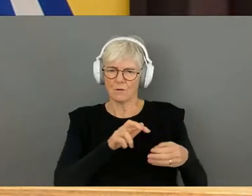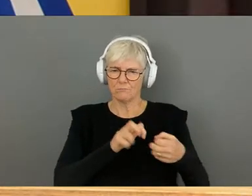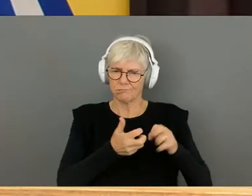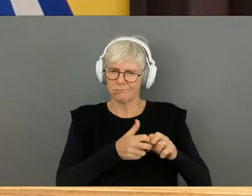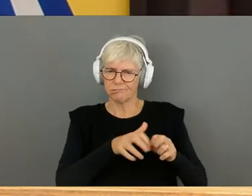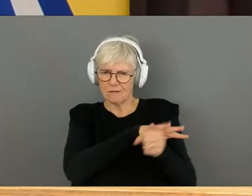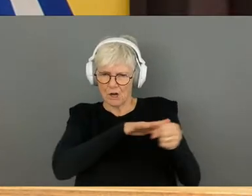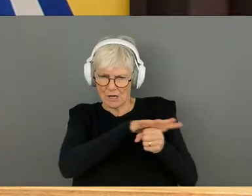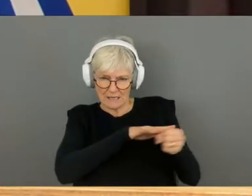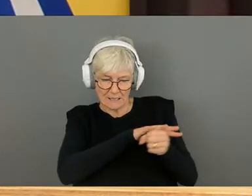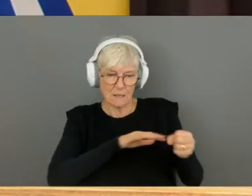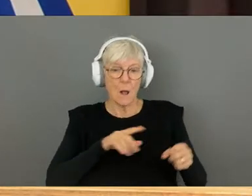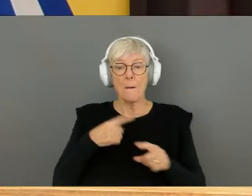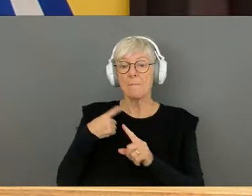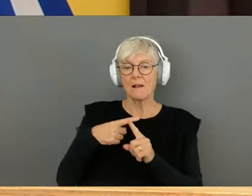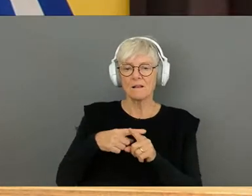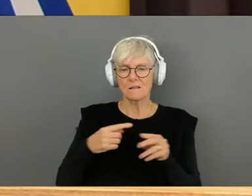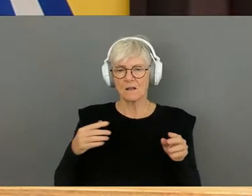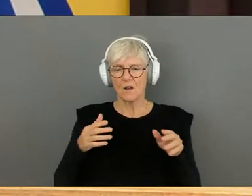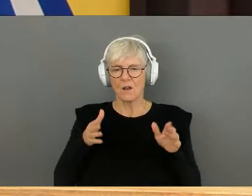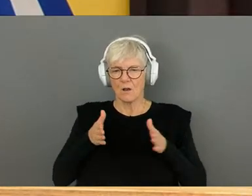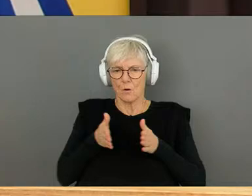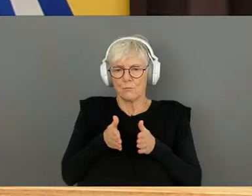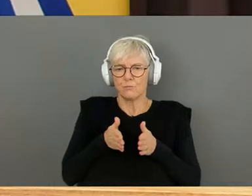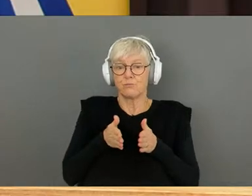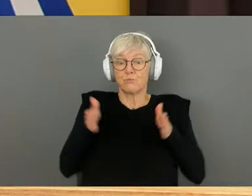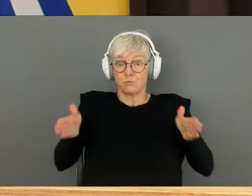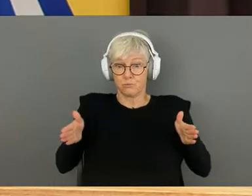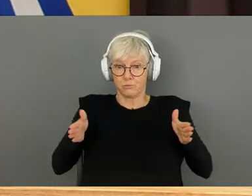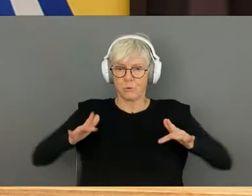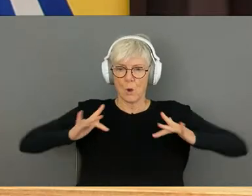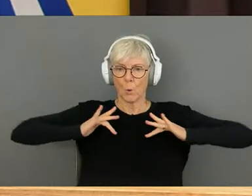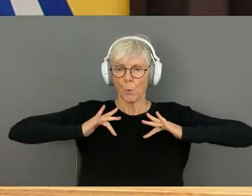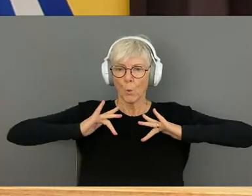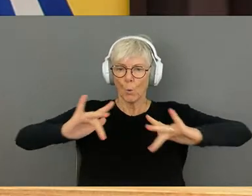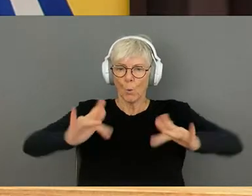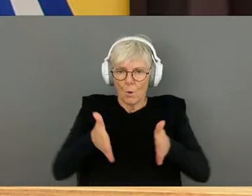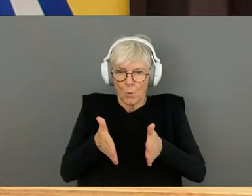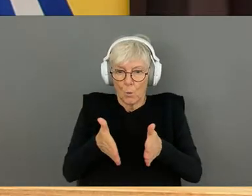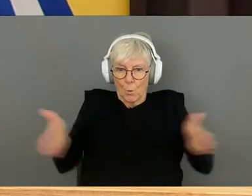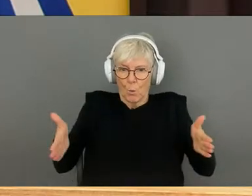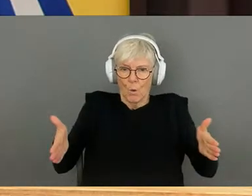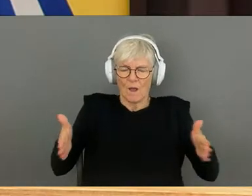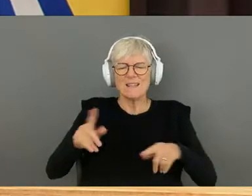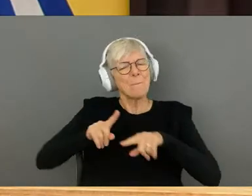our right-of-ways and what needs to be widened. So it just depends on the year.